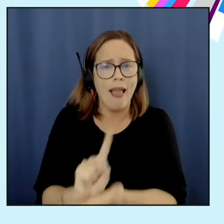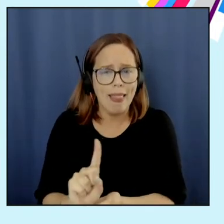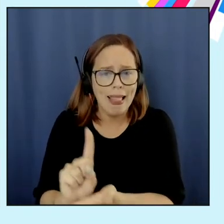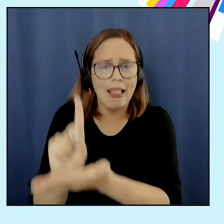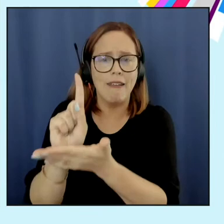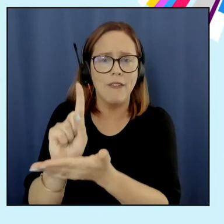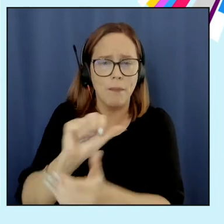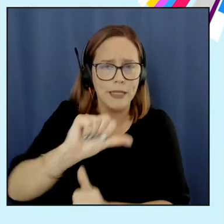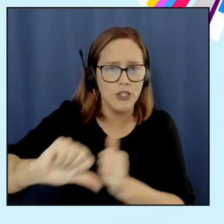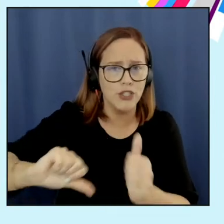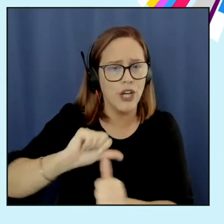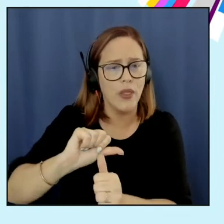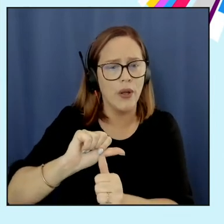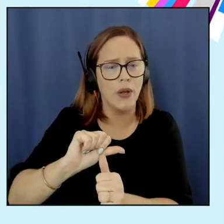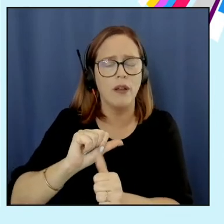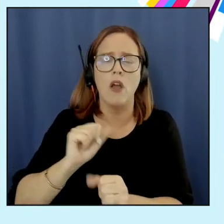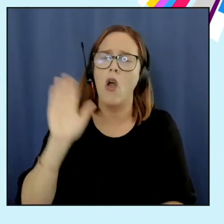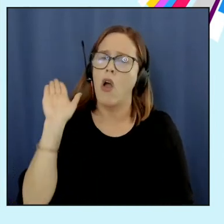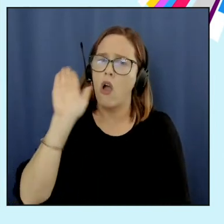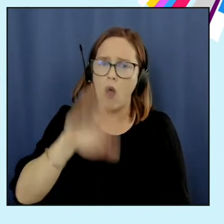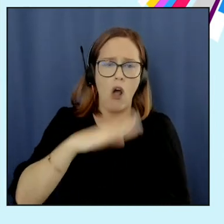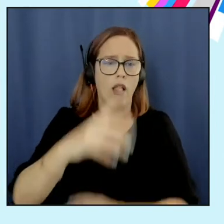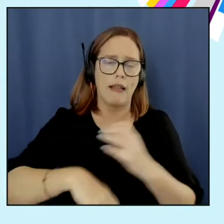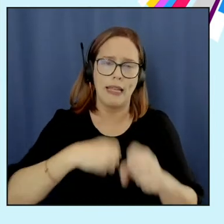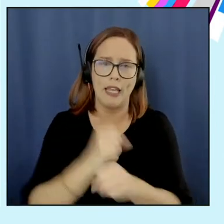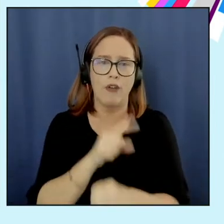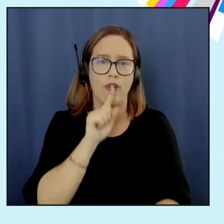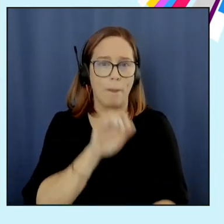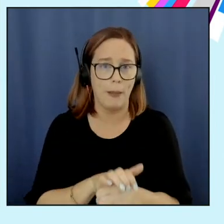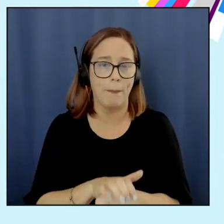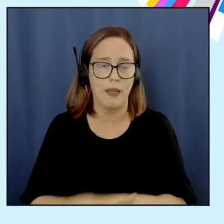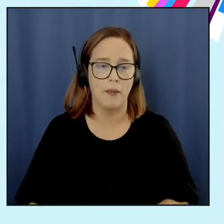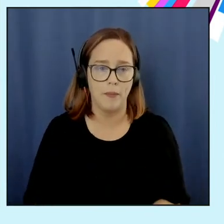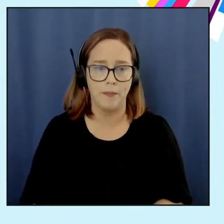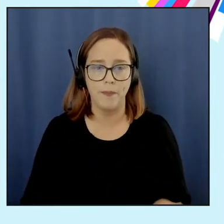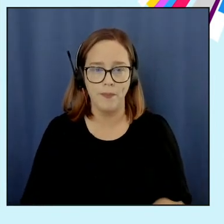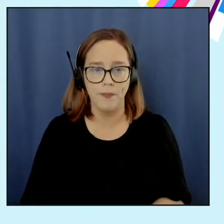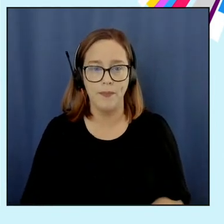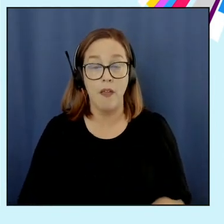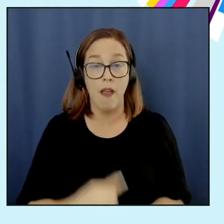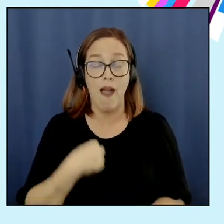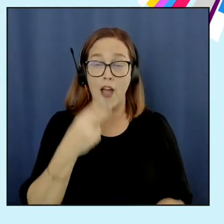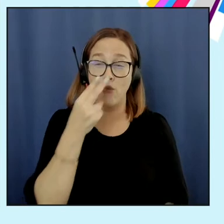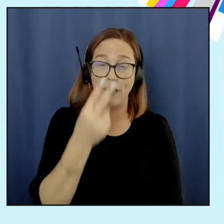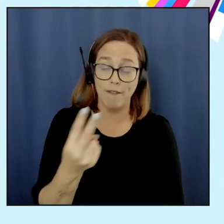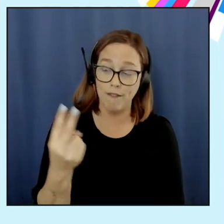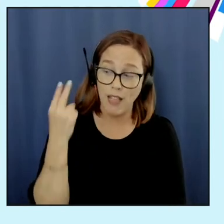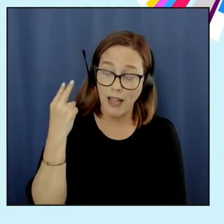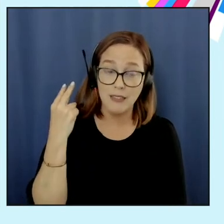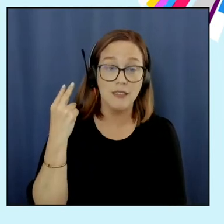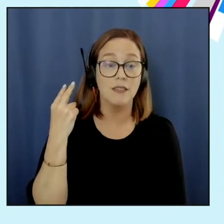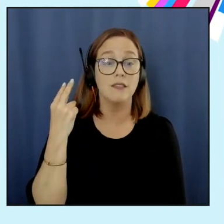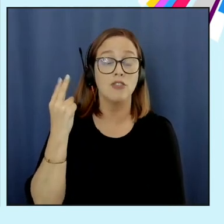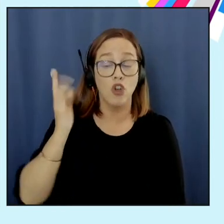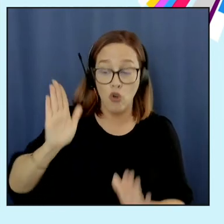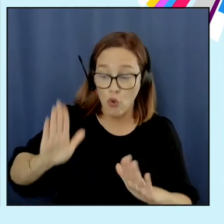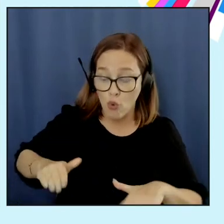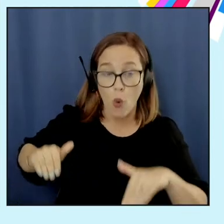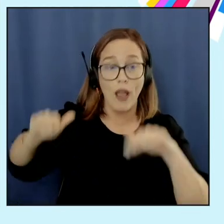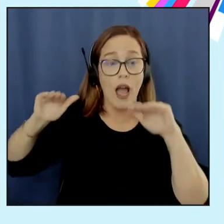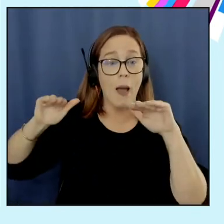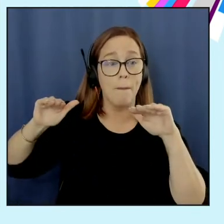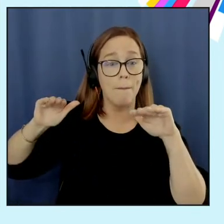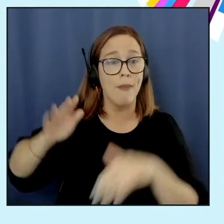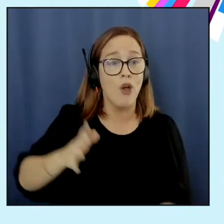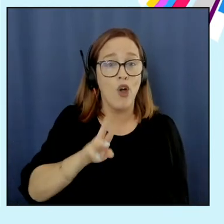a year-round commitment. As I reflect on growing up in rural